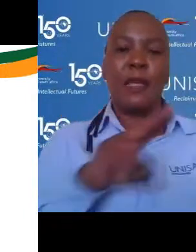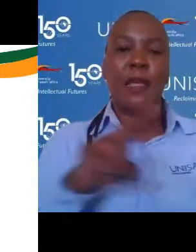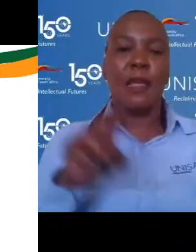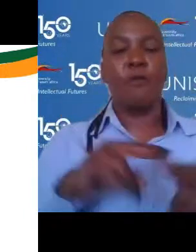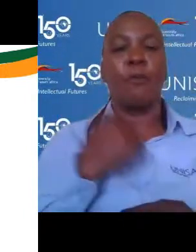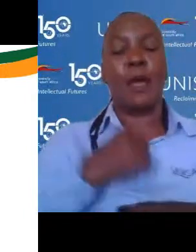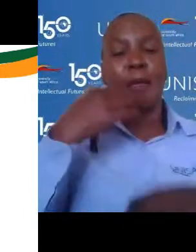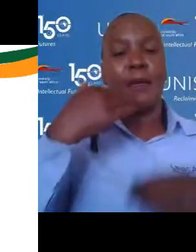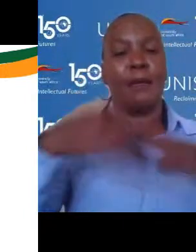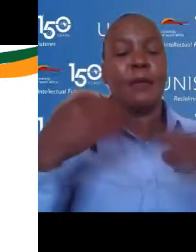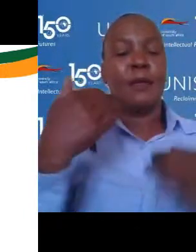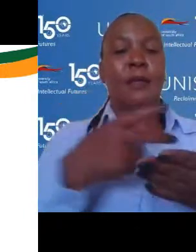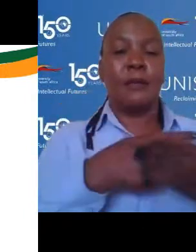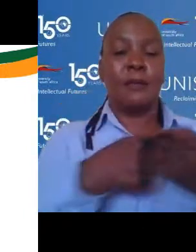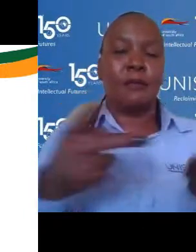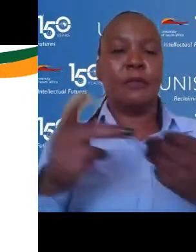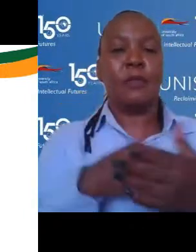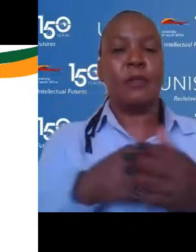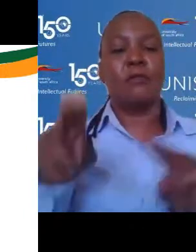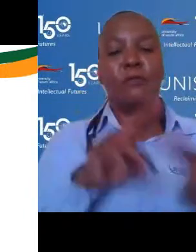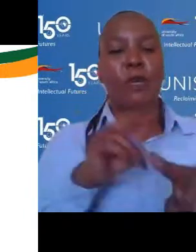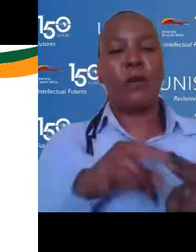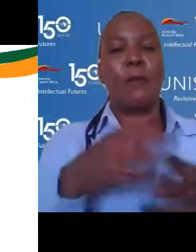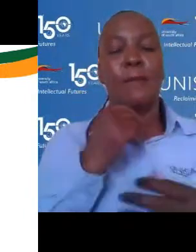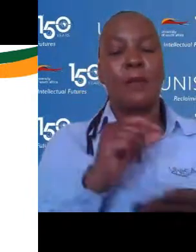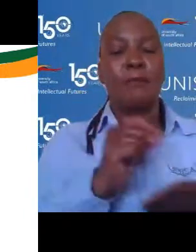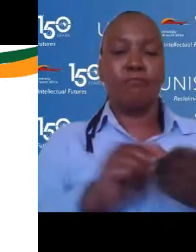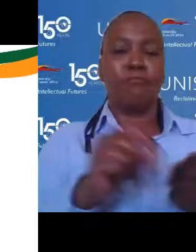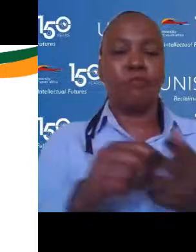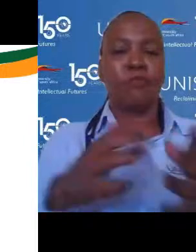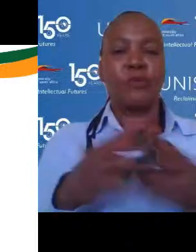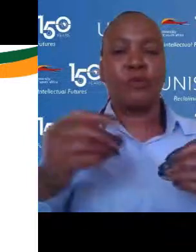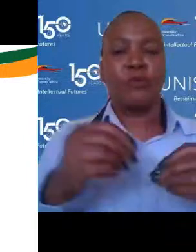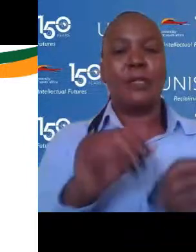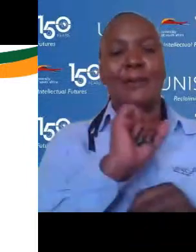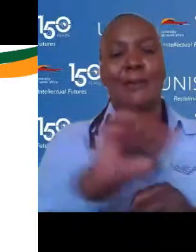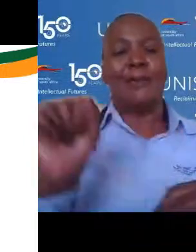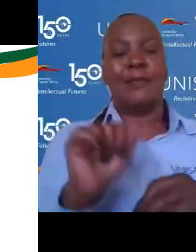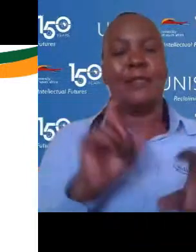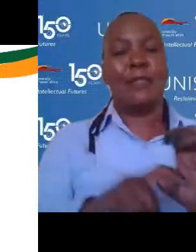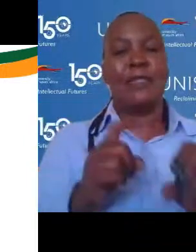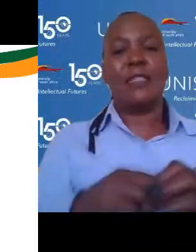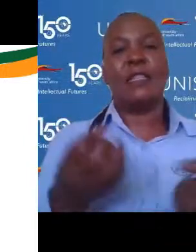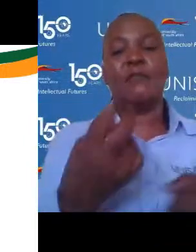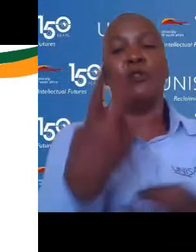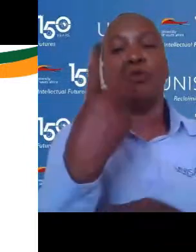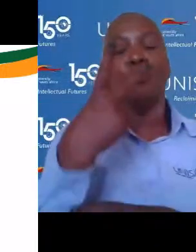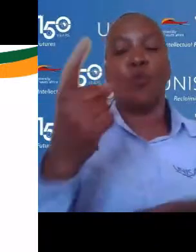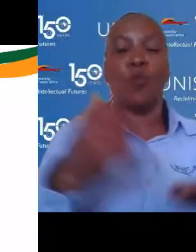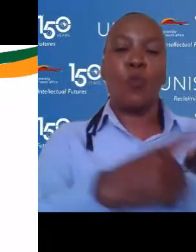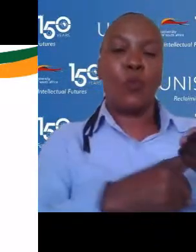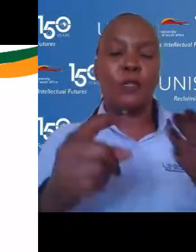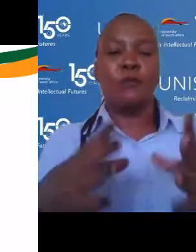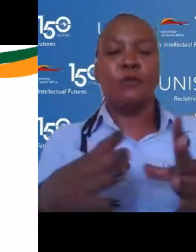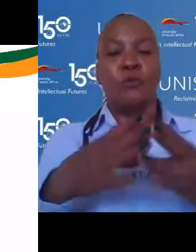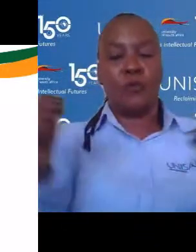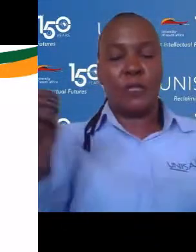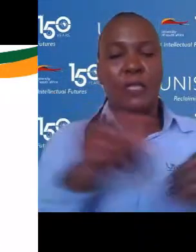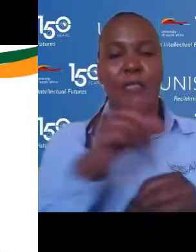and make sure you complete the courses by 26th of February. That gives you 2 weeks to complete both courses.